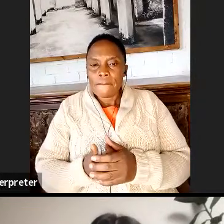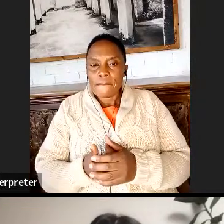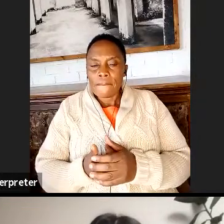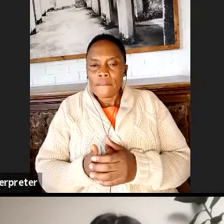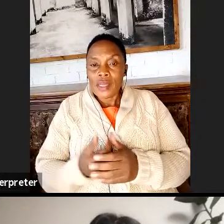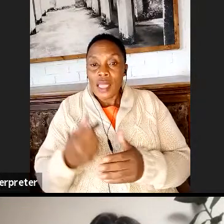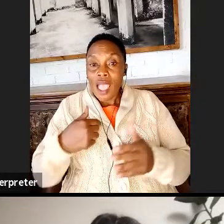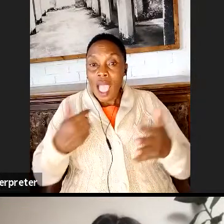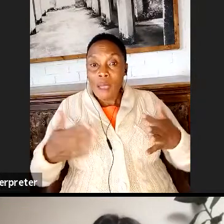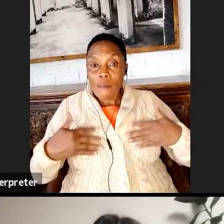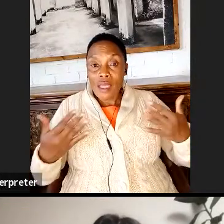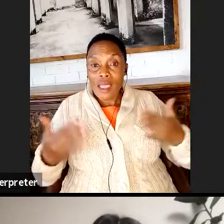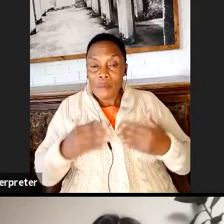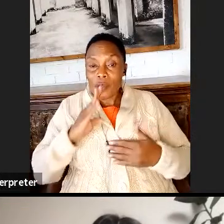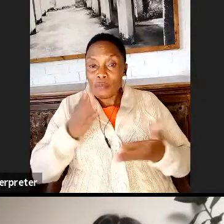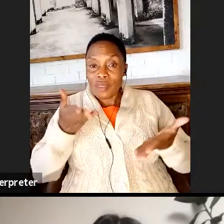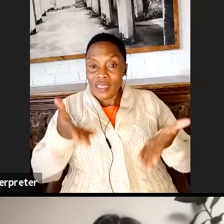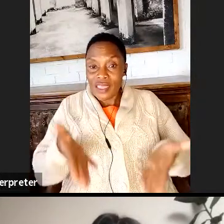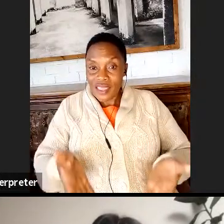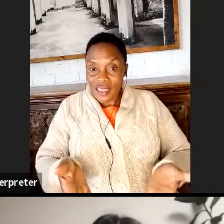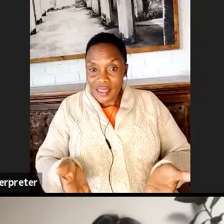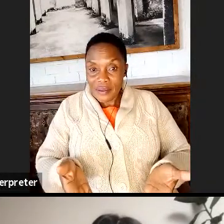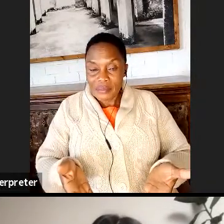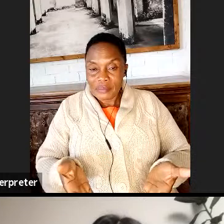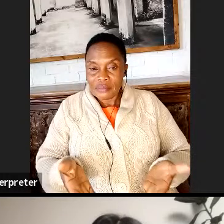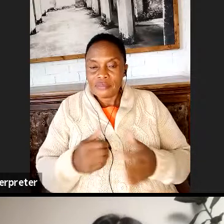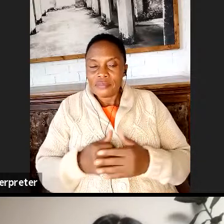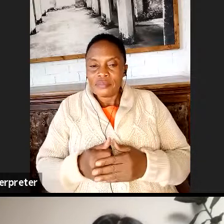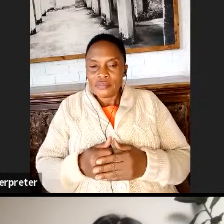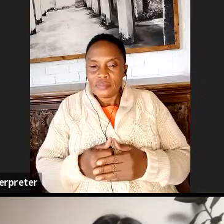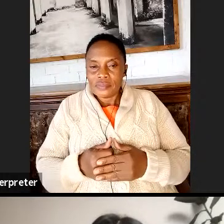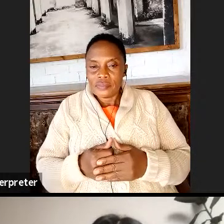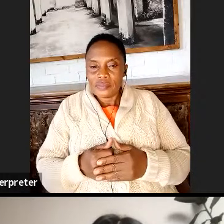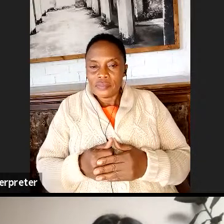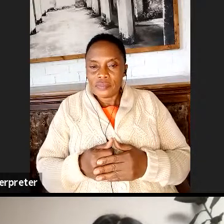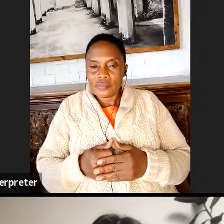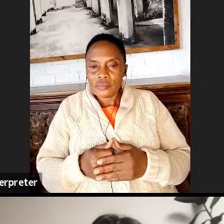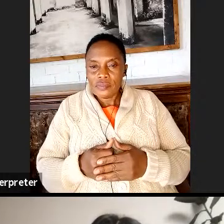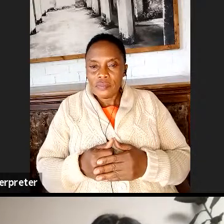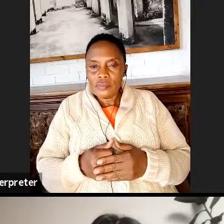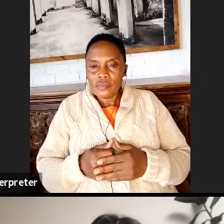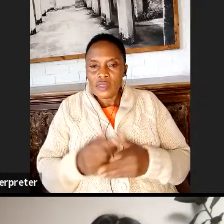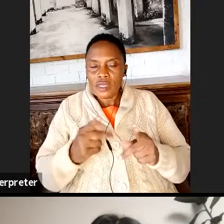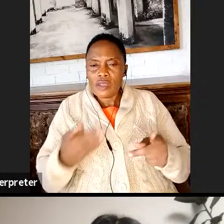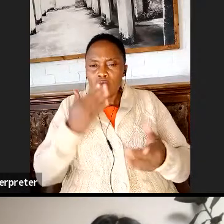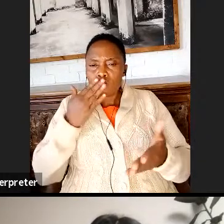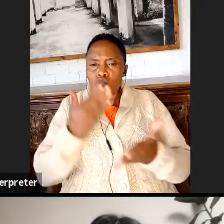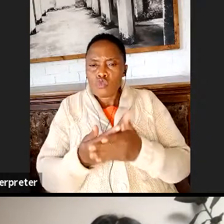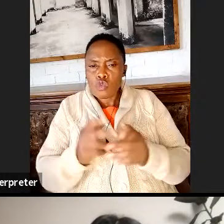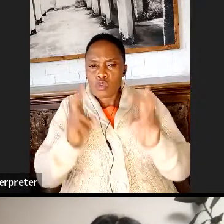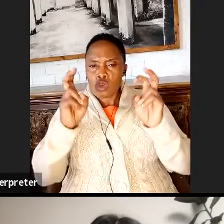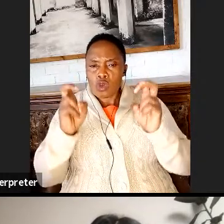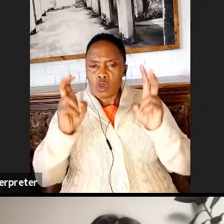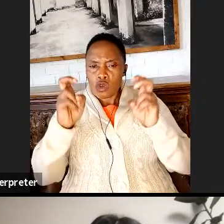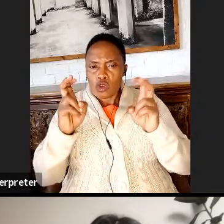excited to be here and engage on this very topic that we have possibly worked for the last